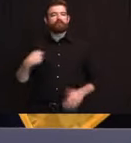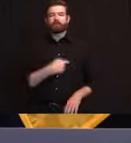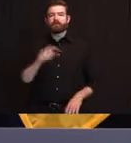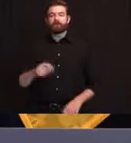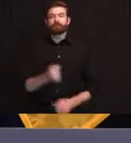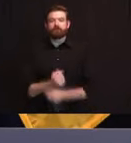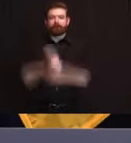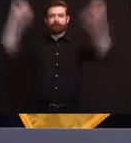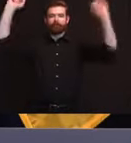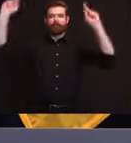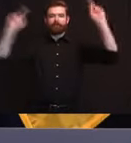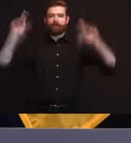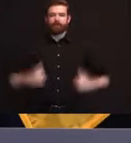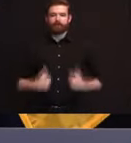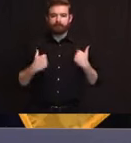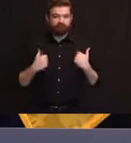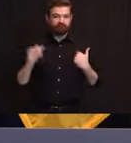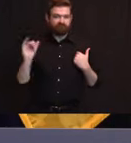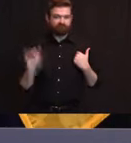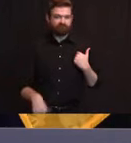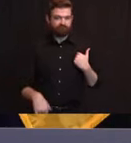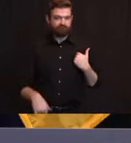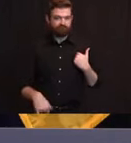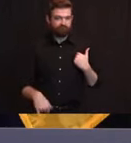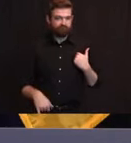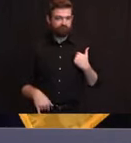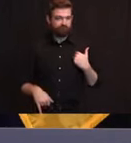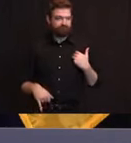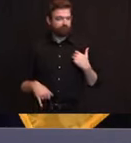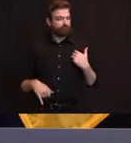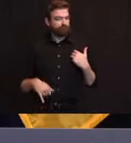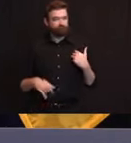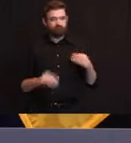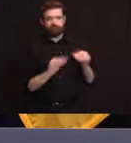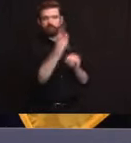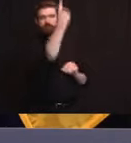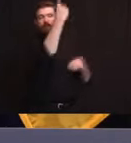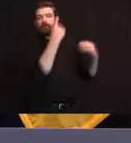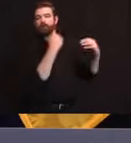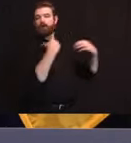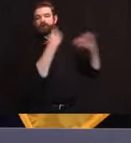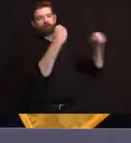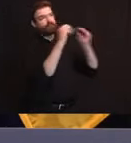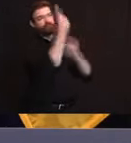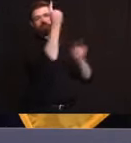that drives this. First and foremost, period, full stop. With that, Charlie, welcome.